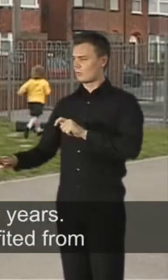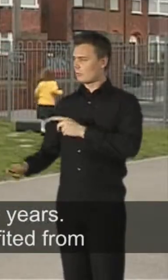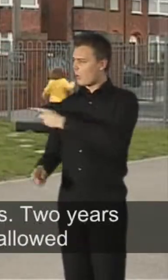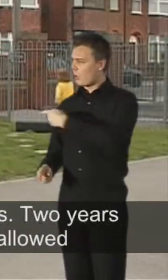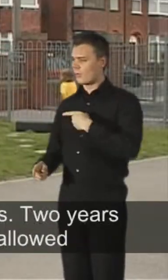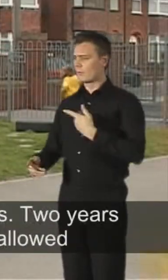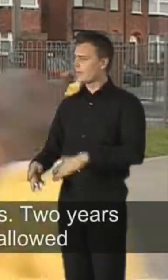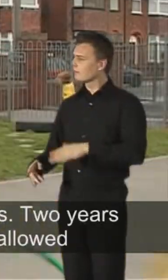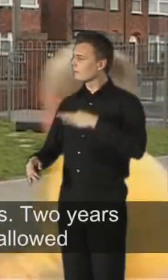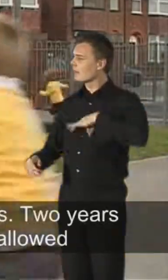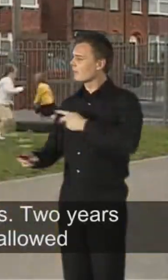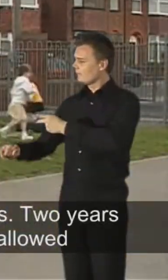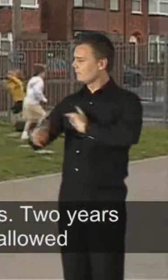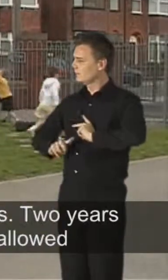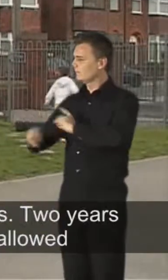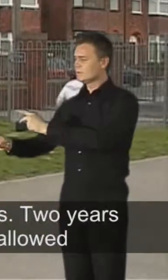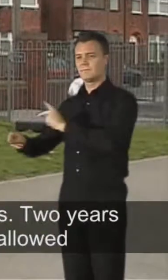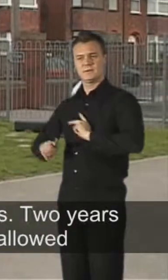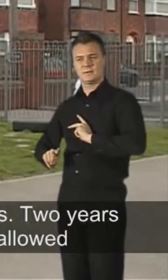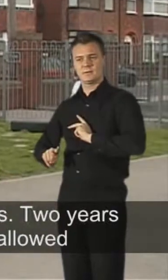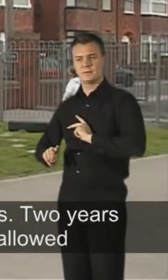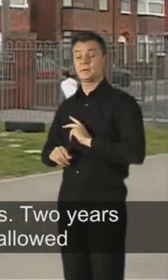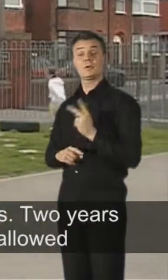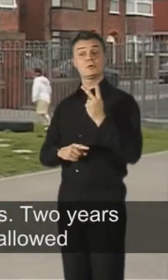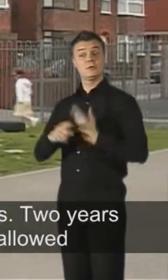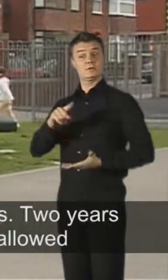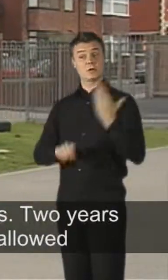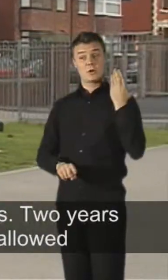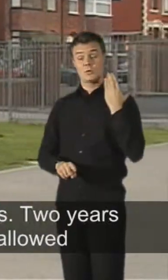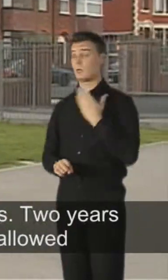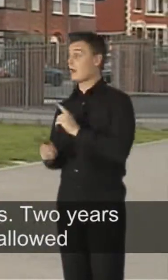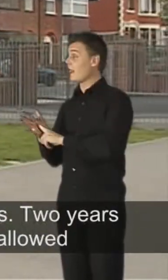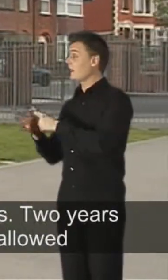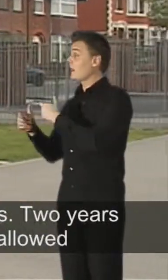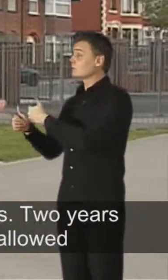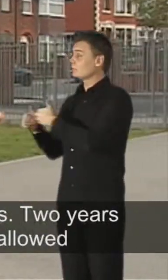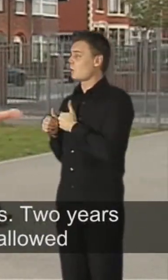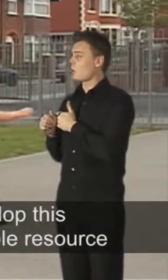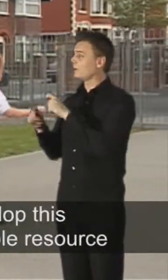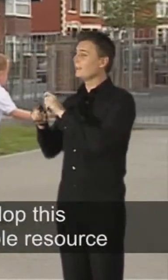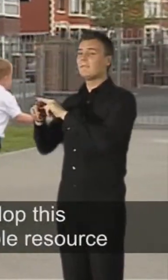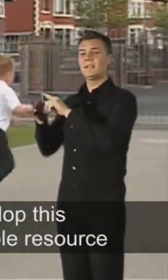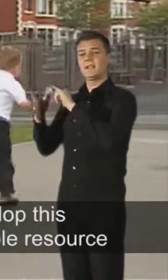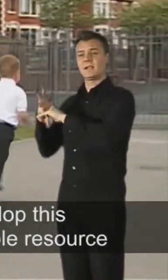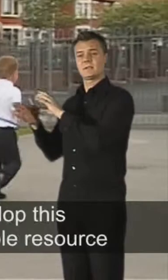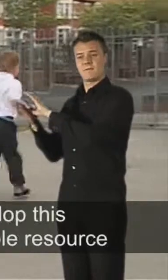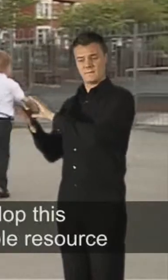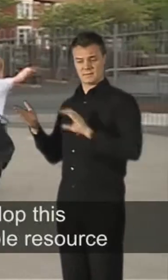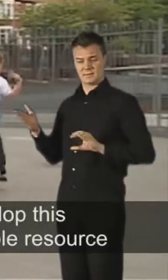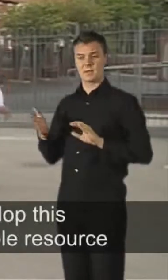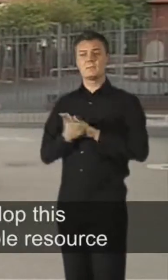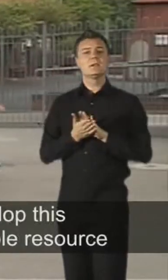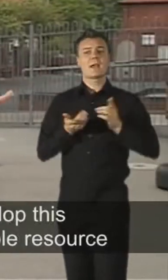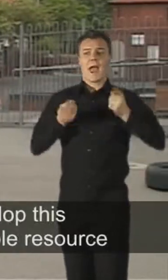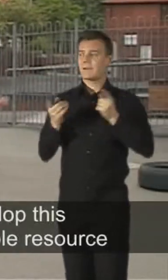have benefited from working visits to each other's schools. 2 years ago, LEA support and DFES funding allowed Lynn and Sam, the